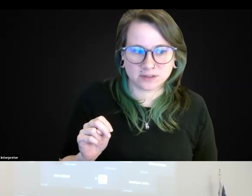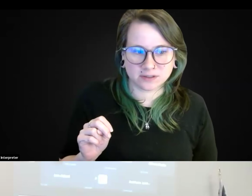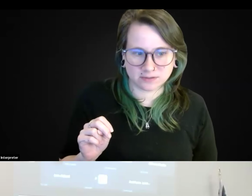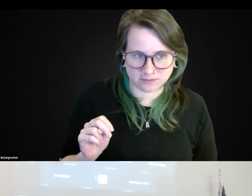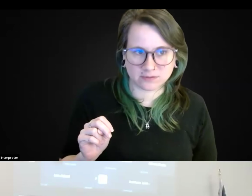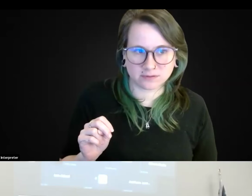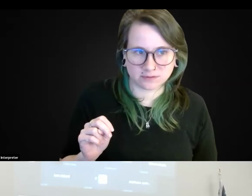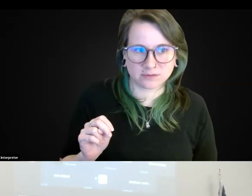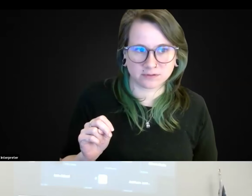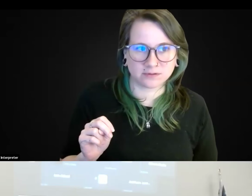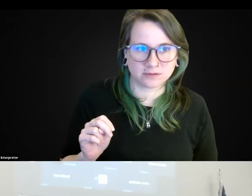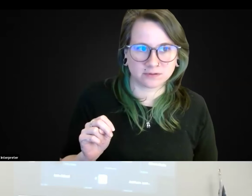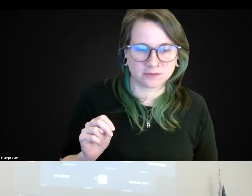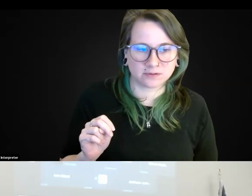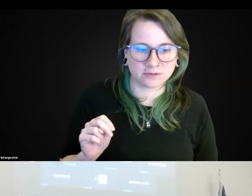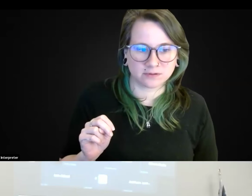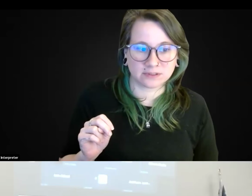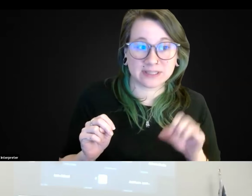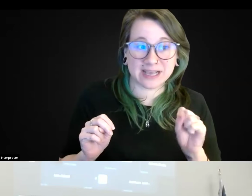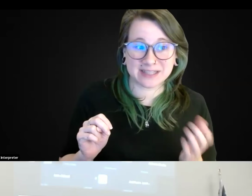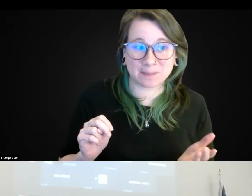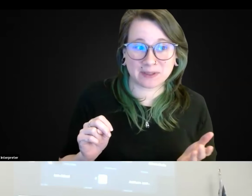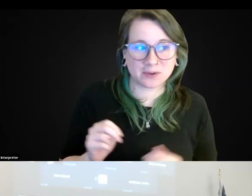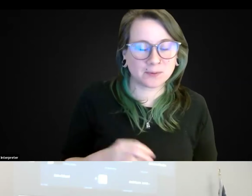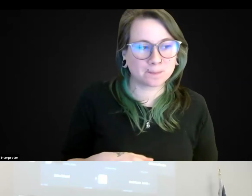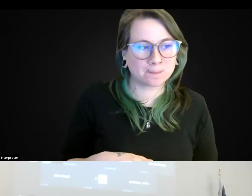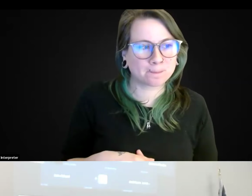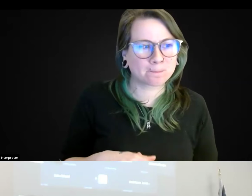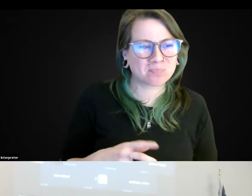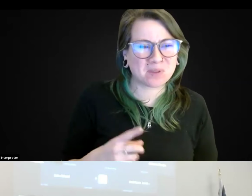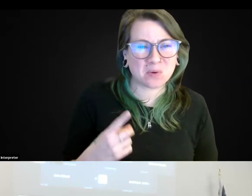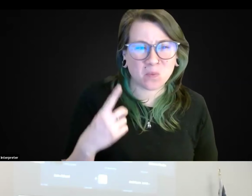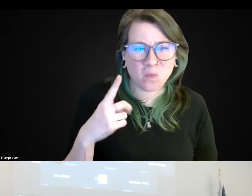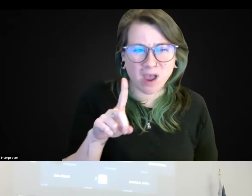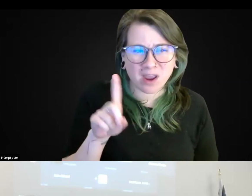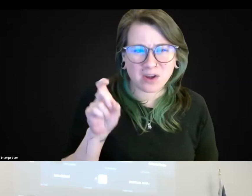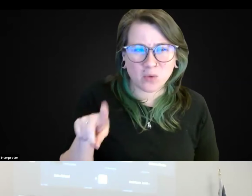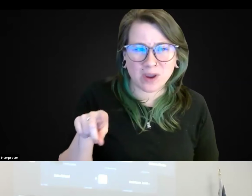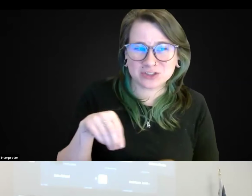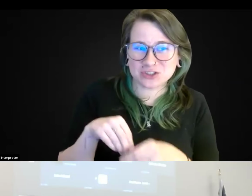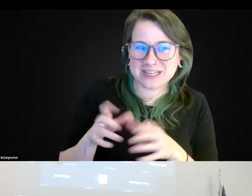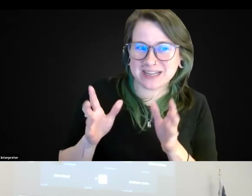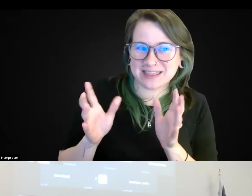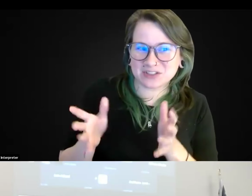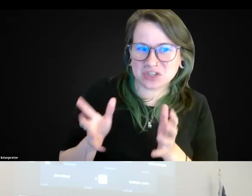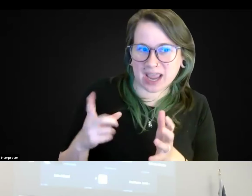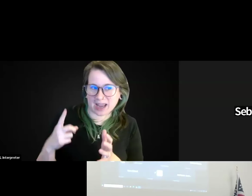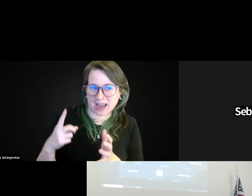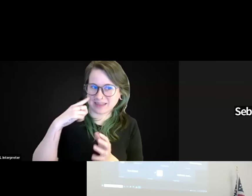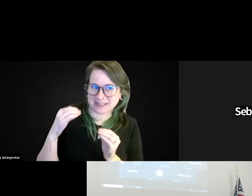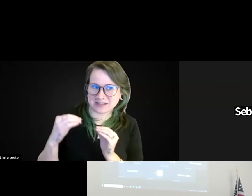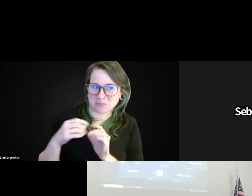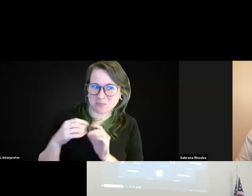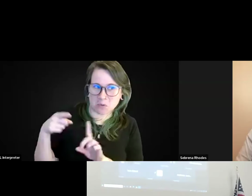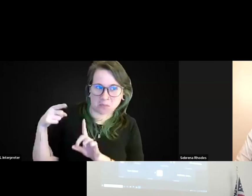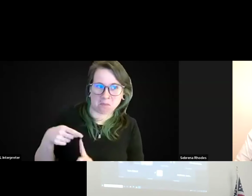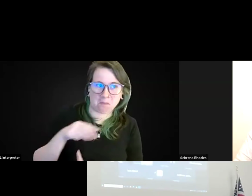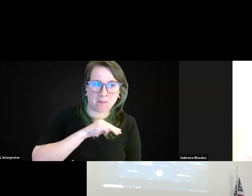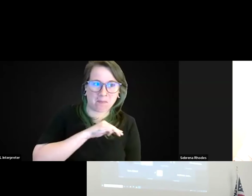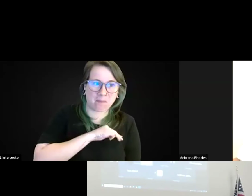Yeah, yeah. Yes, She's There I'm here. was one question in the chat, and I think it's more focused